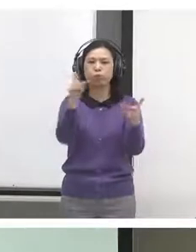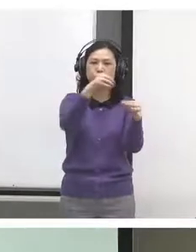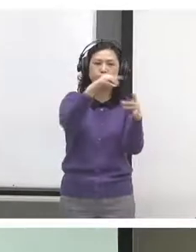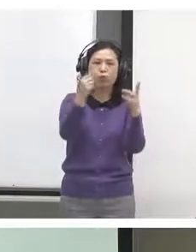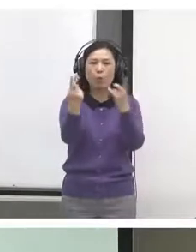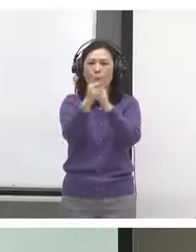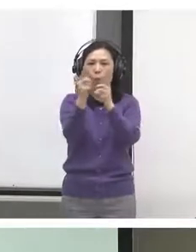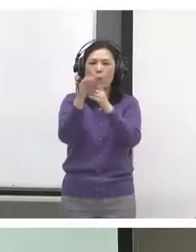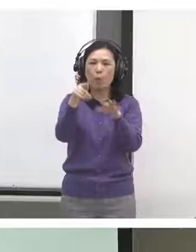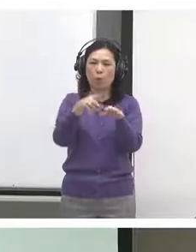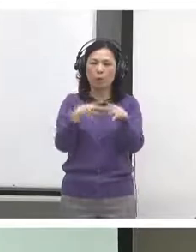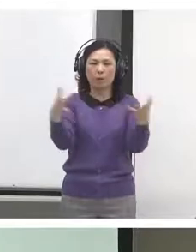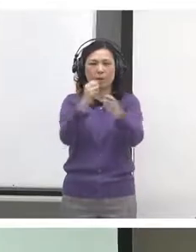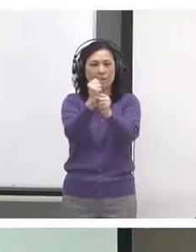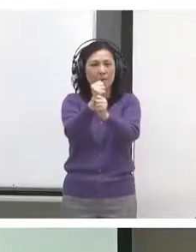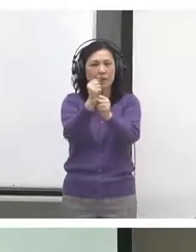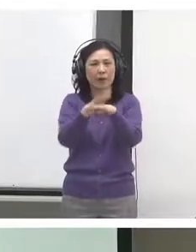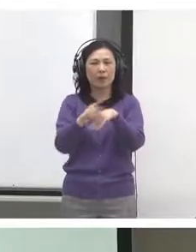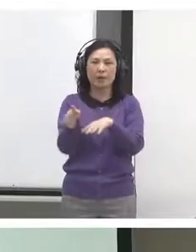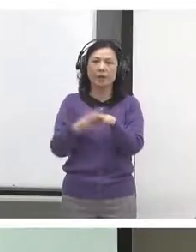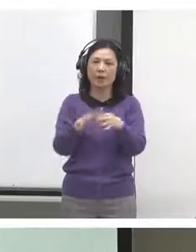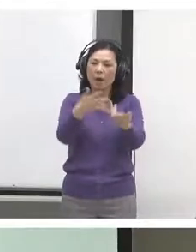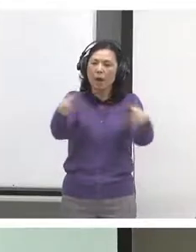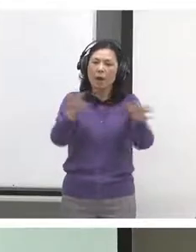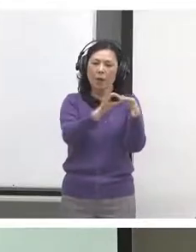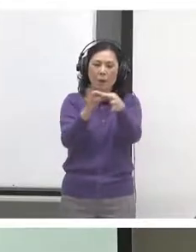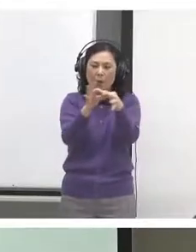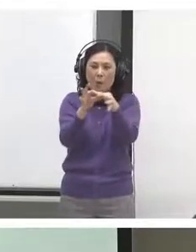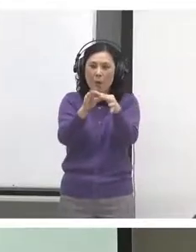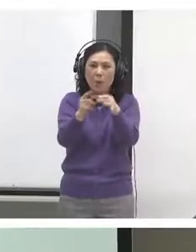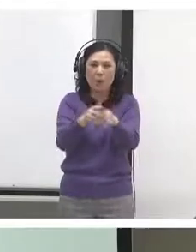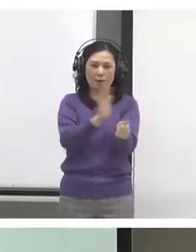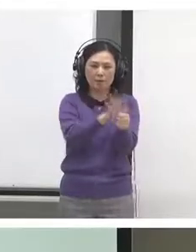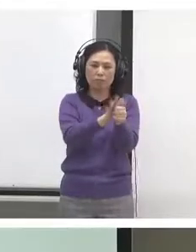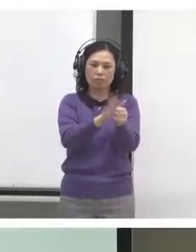resources here to amplify a variety of projects.